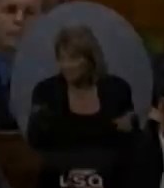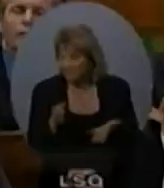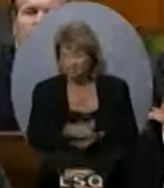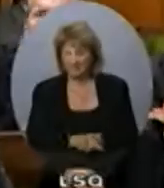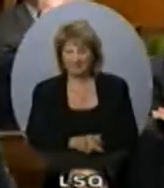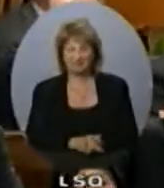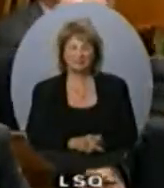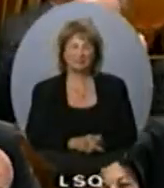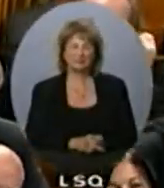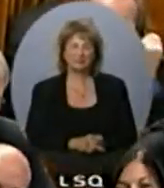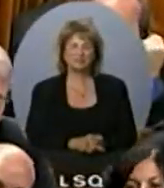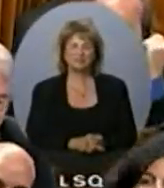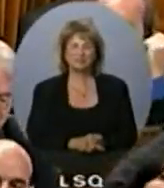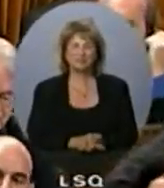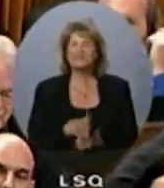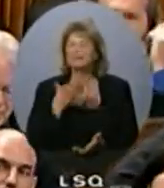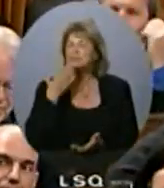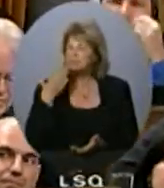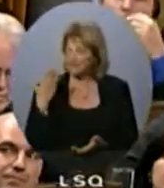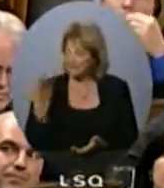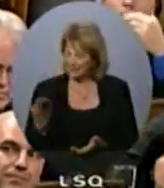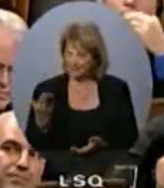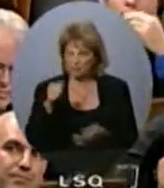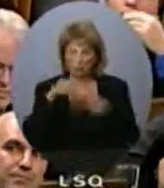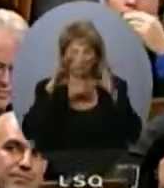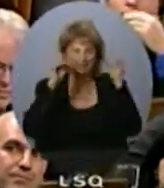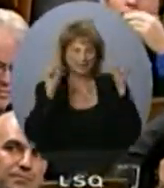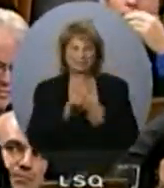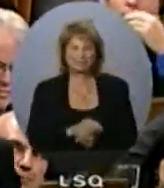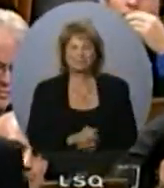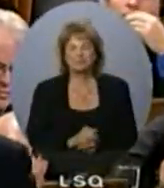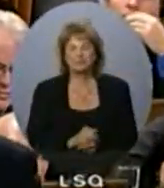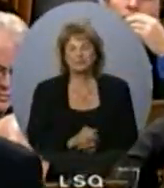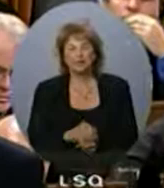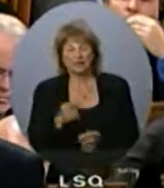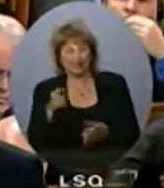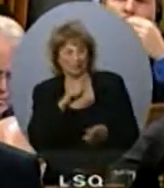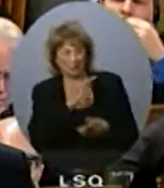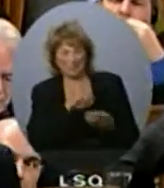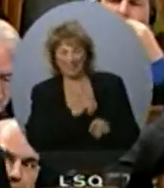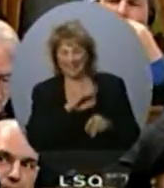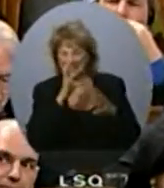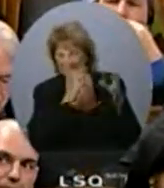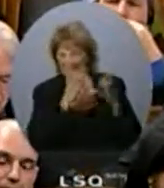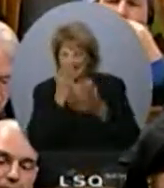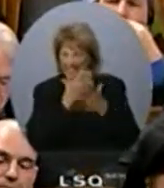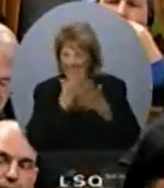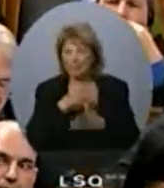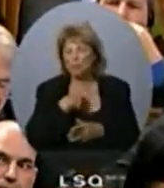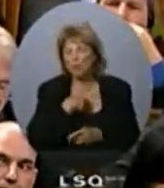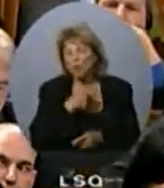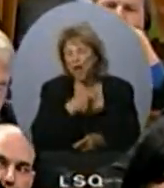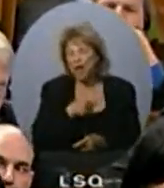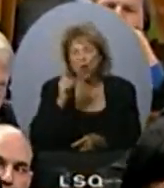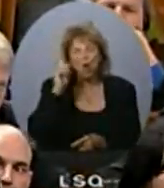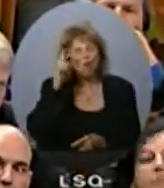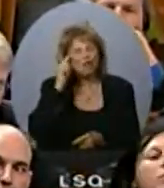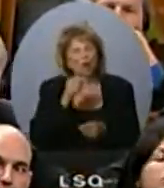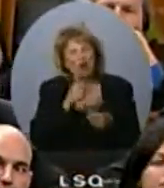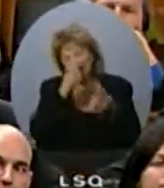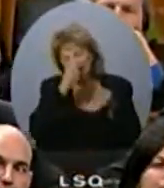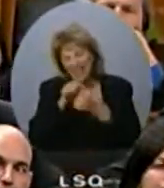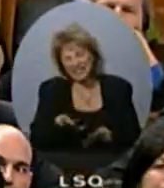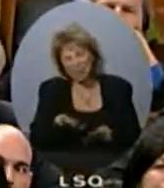Thank you, Mr. Speaker. We're increasingly concerned that this government is selling out Canadians in order to push through a flawed deal